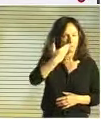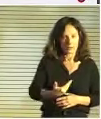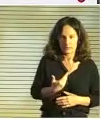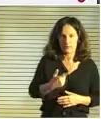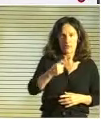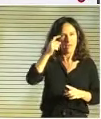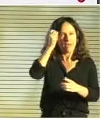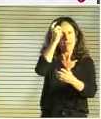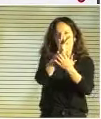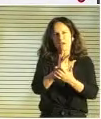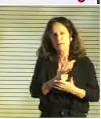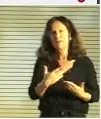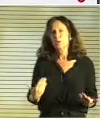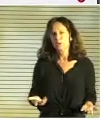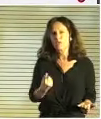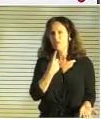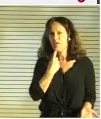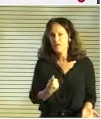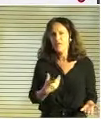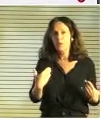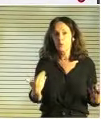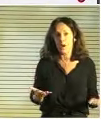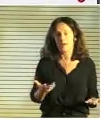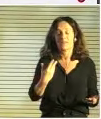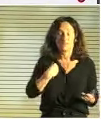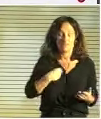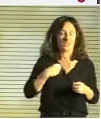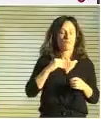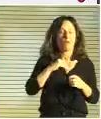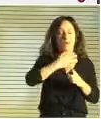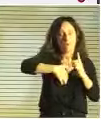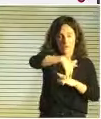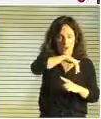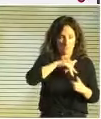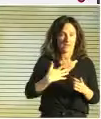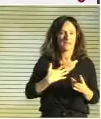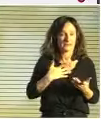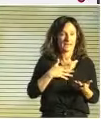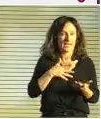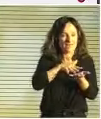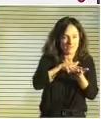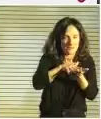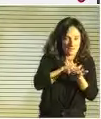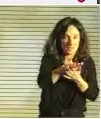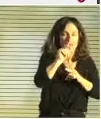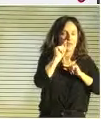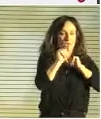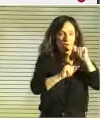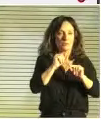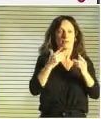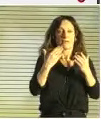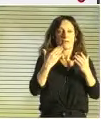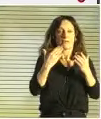everything on people, I would say this industry is fantastic because we are creating jobs. It's